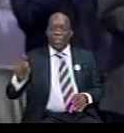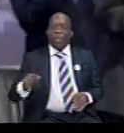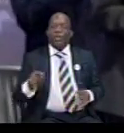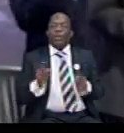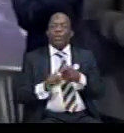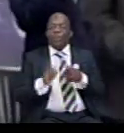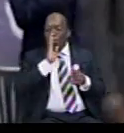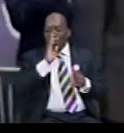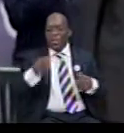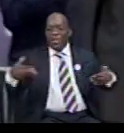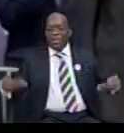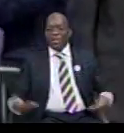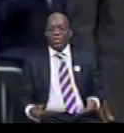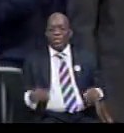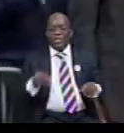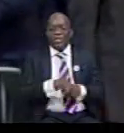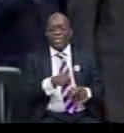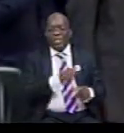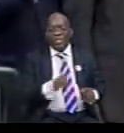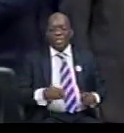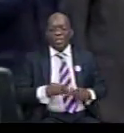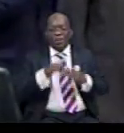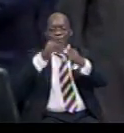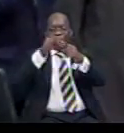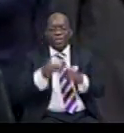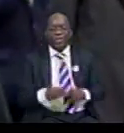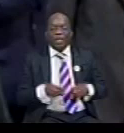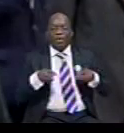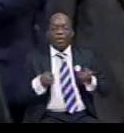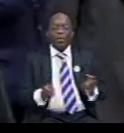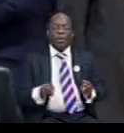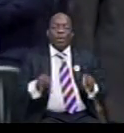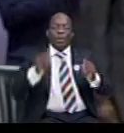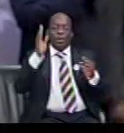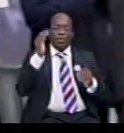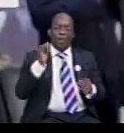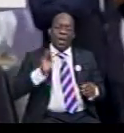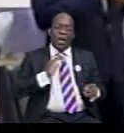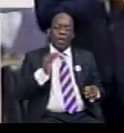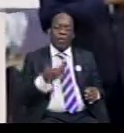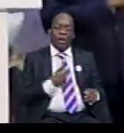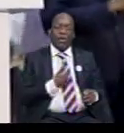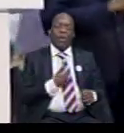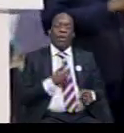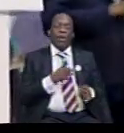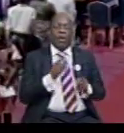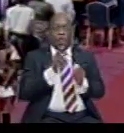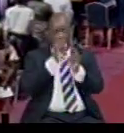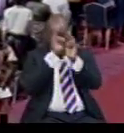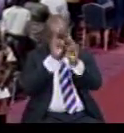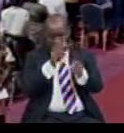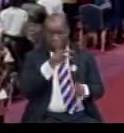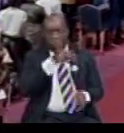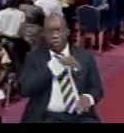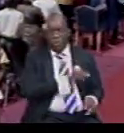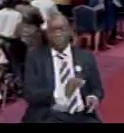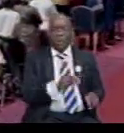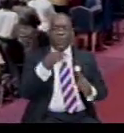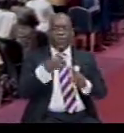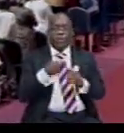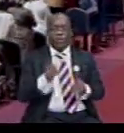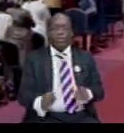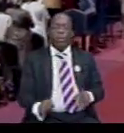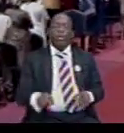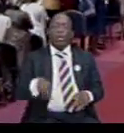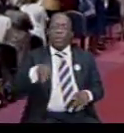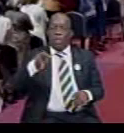a special way by a respected minister from the Methodist Church. God bless